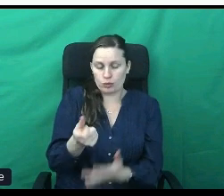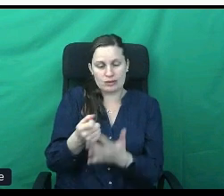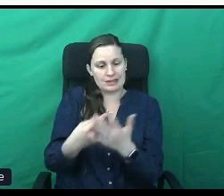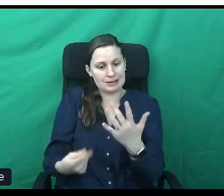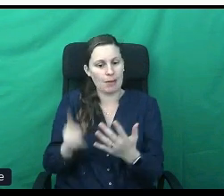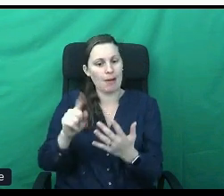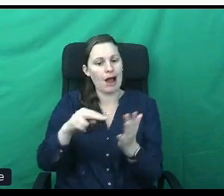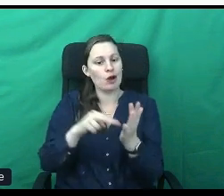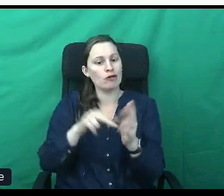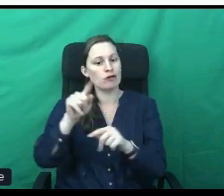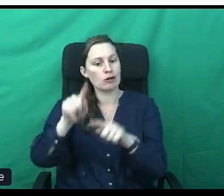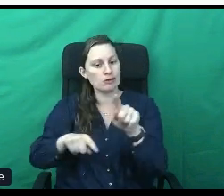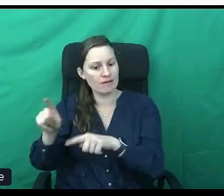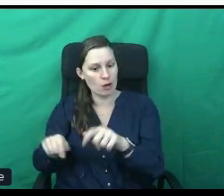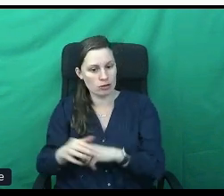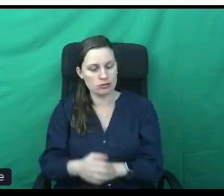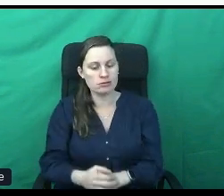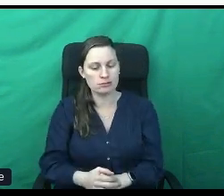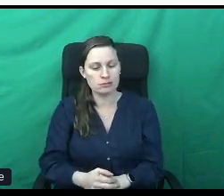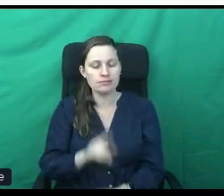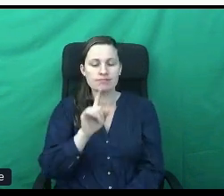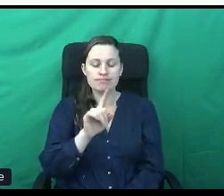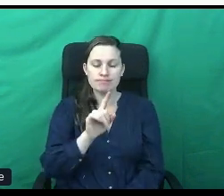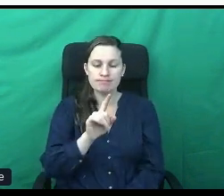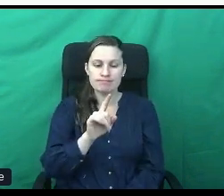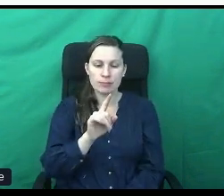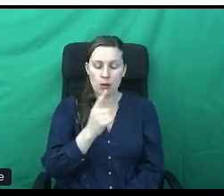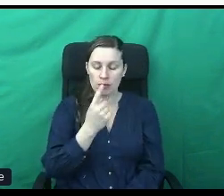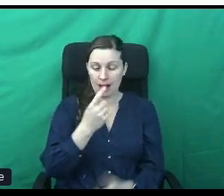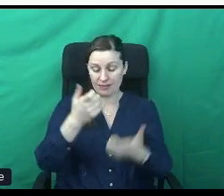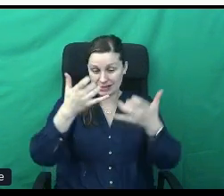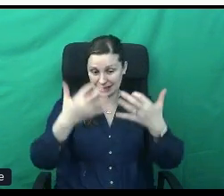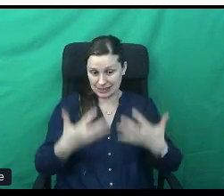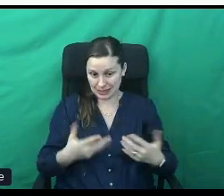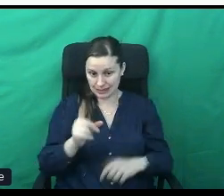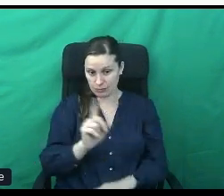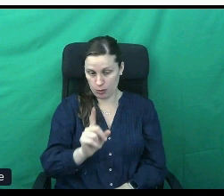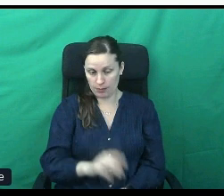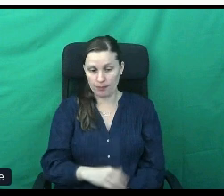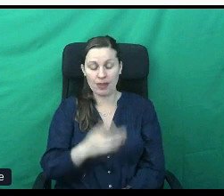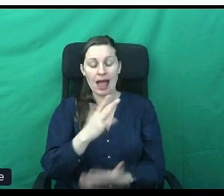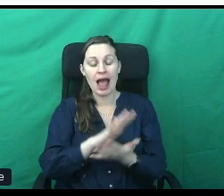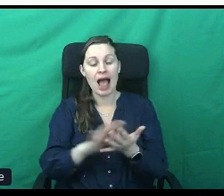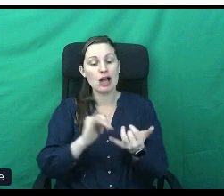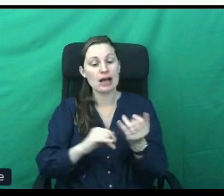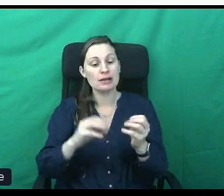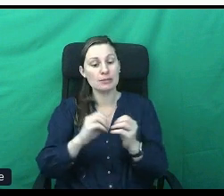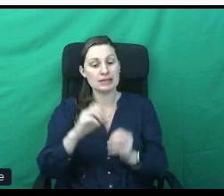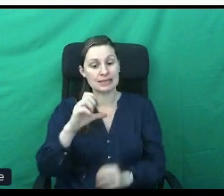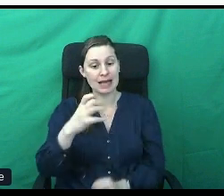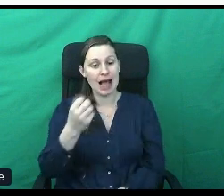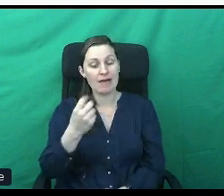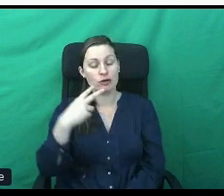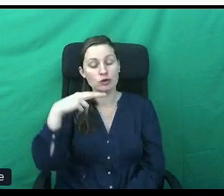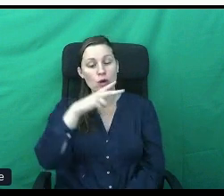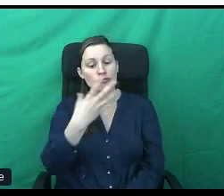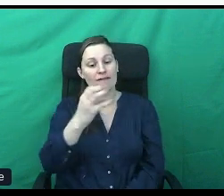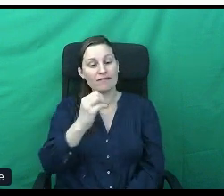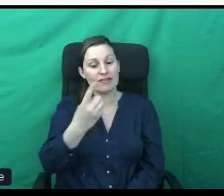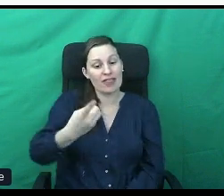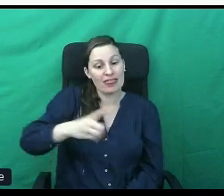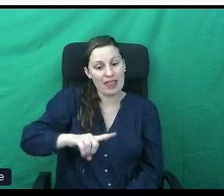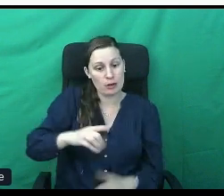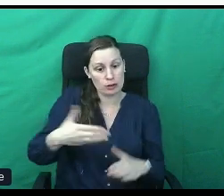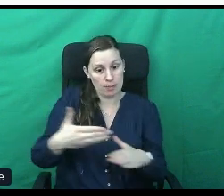employees. Just a small stat here, right? So HSBC has around 250,000 employees. According